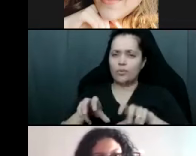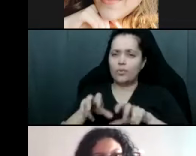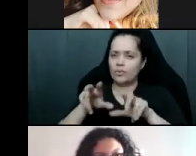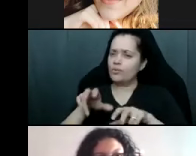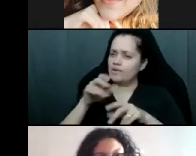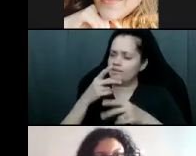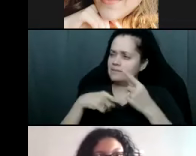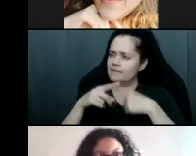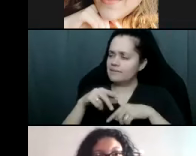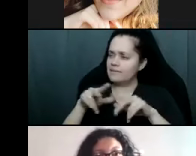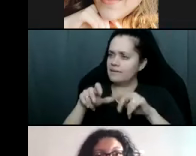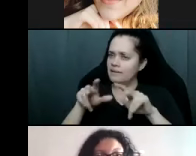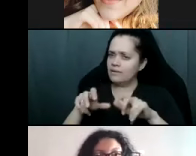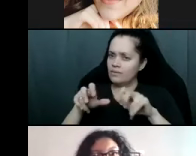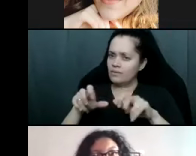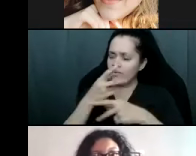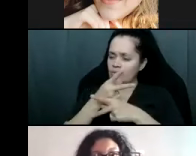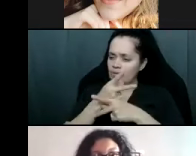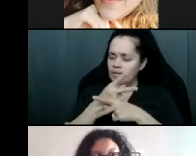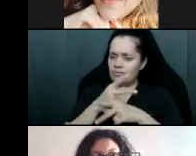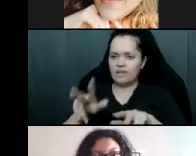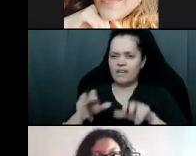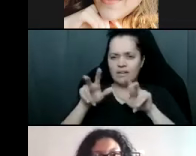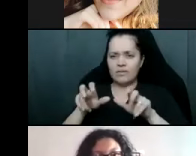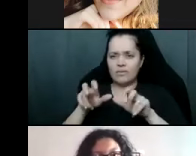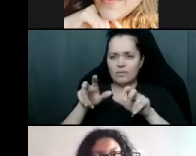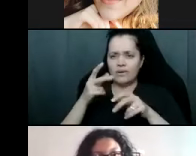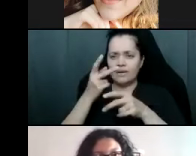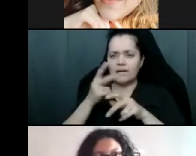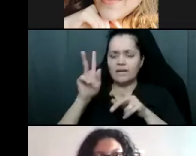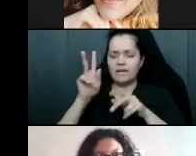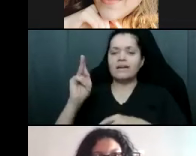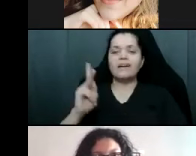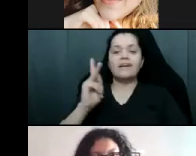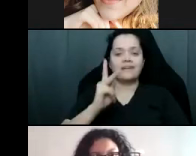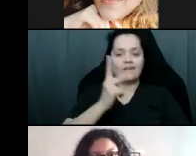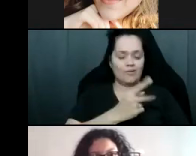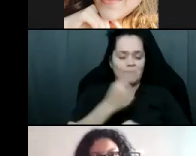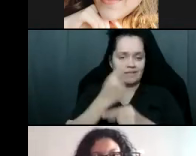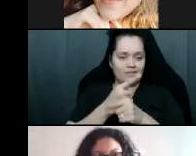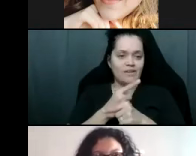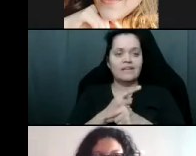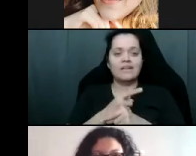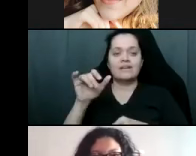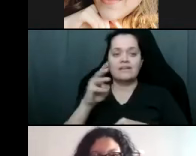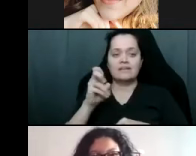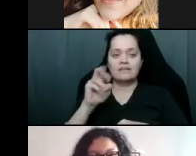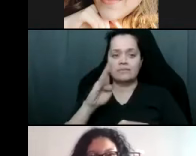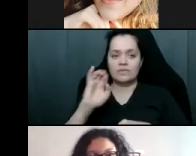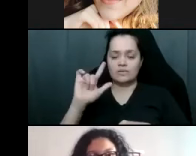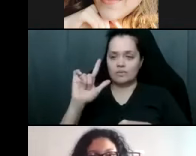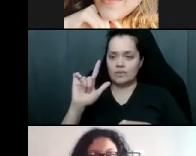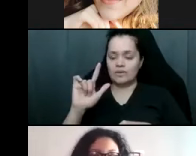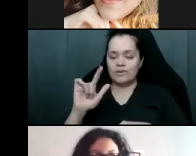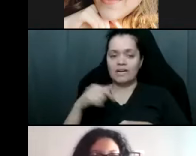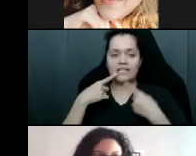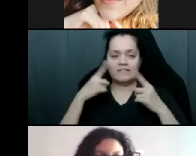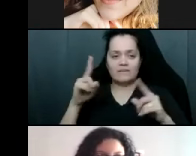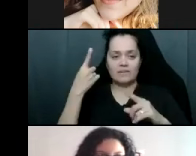is like a mammal, but is in a category called marsupial. And of course is famous for